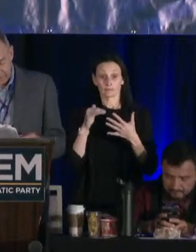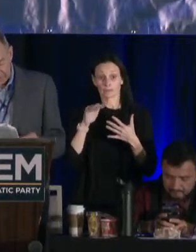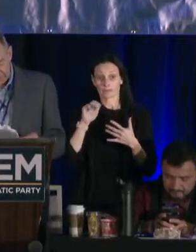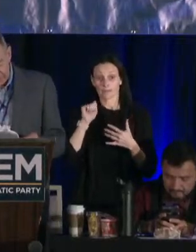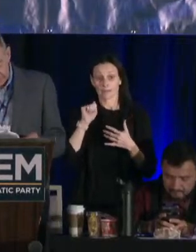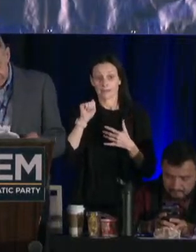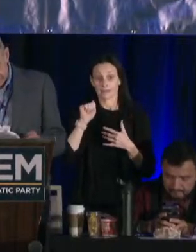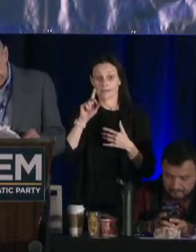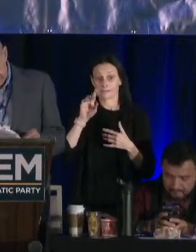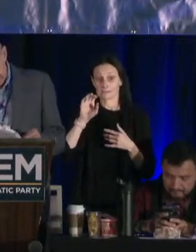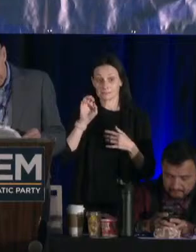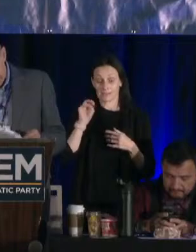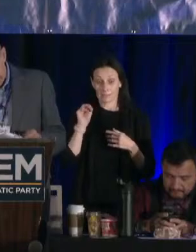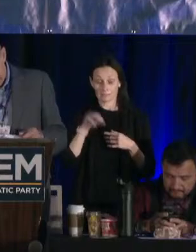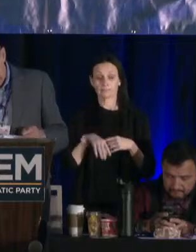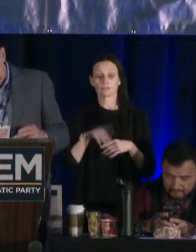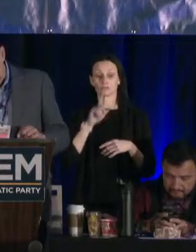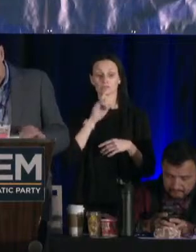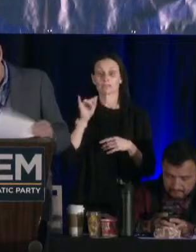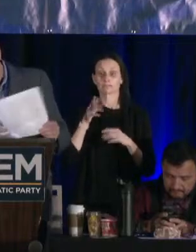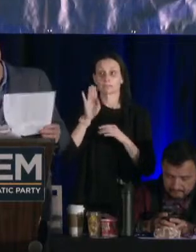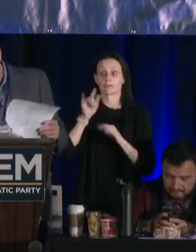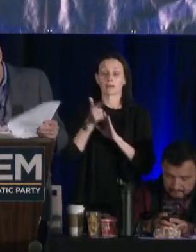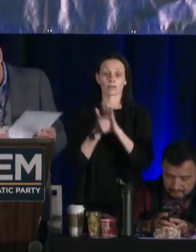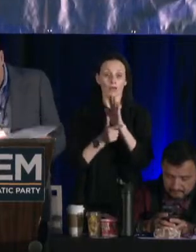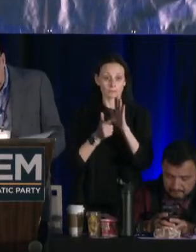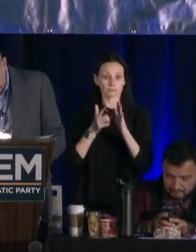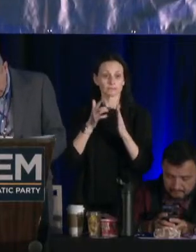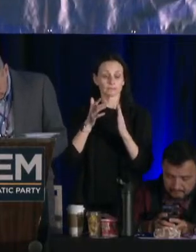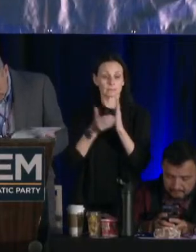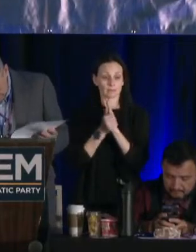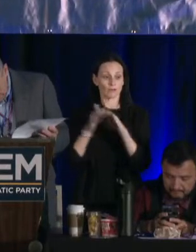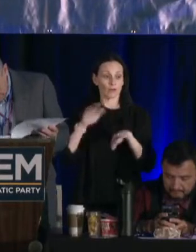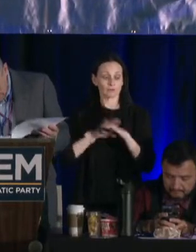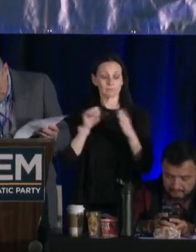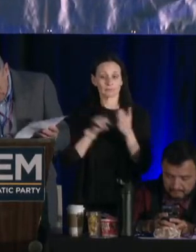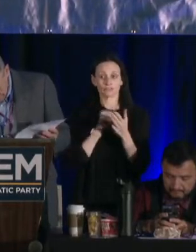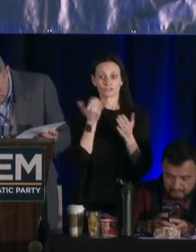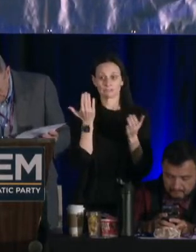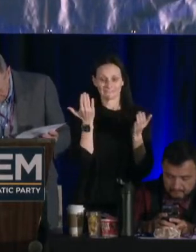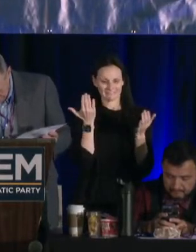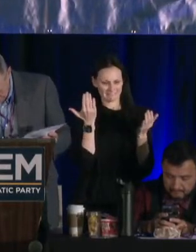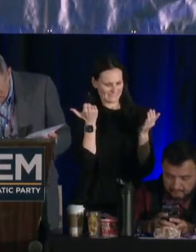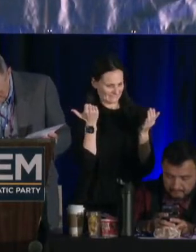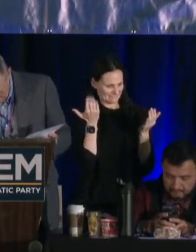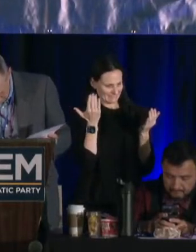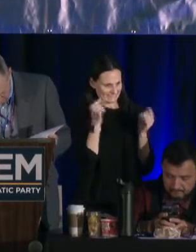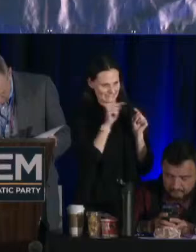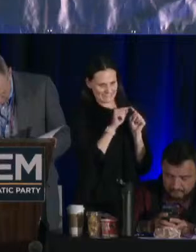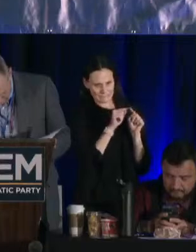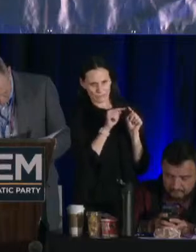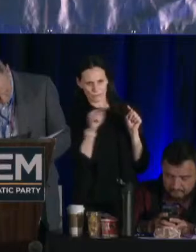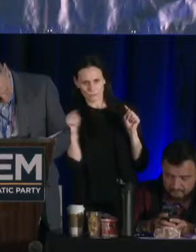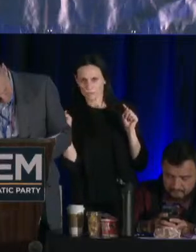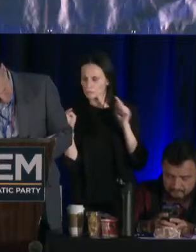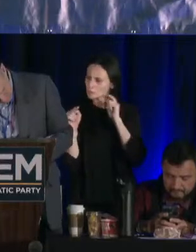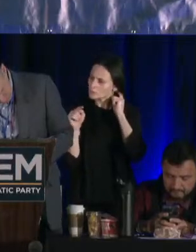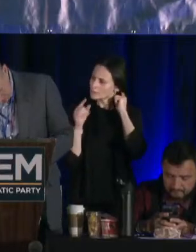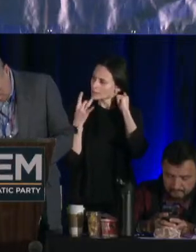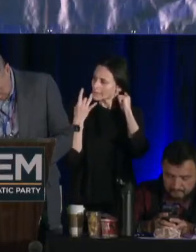ADEMs, which is the bylaws amendments that are on page 15